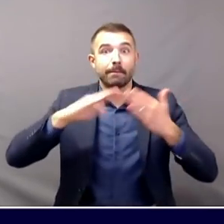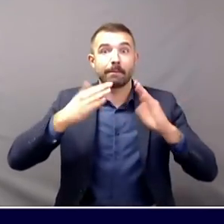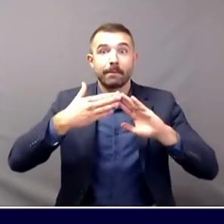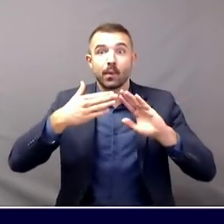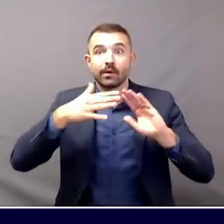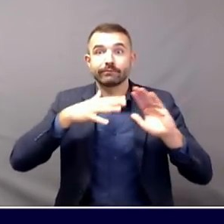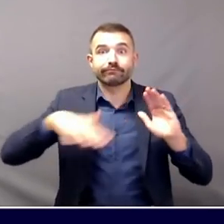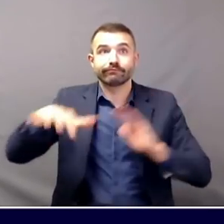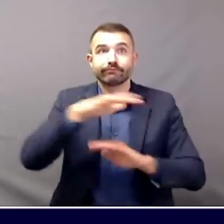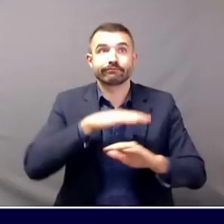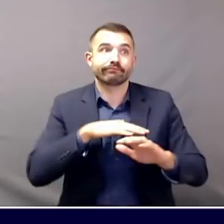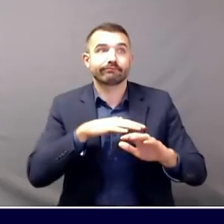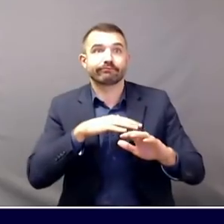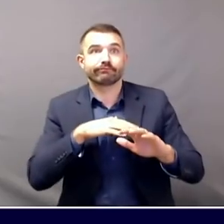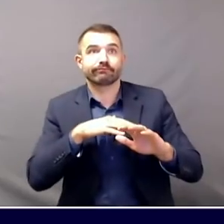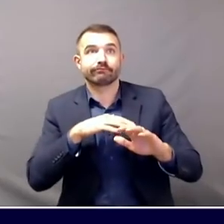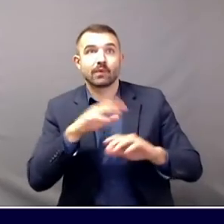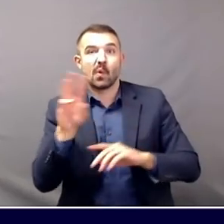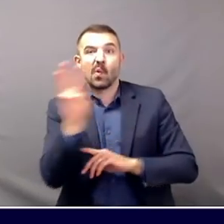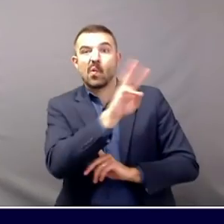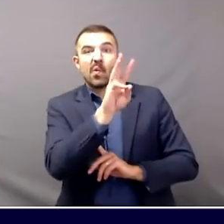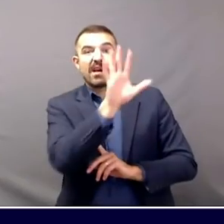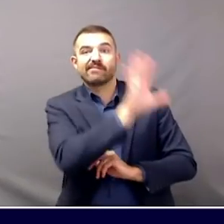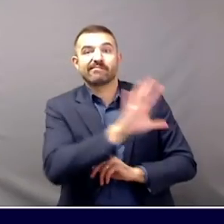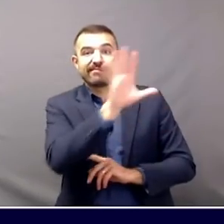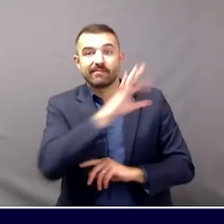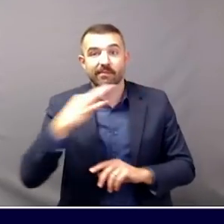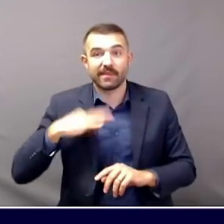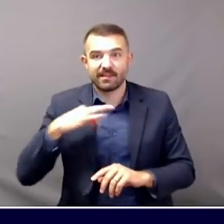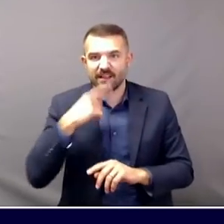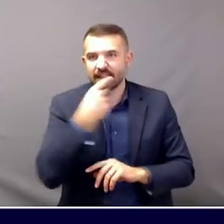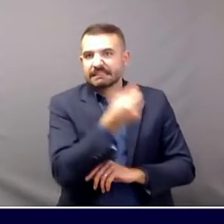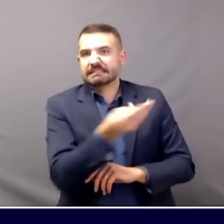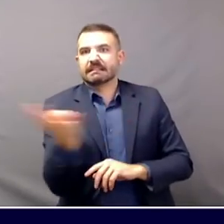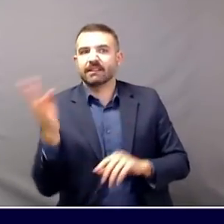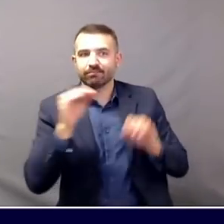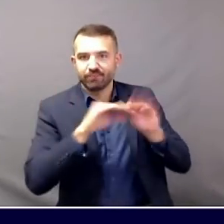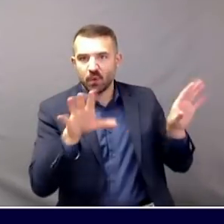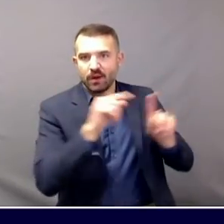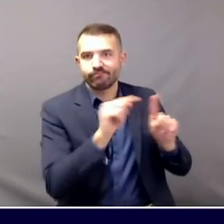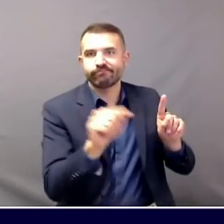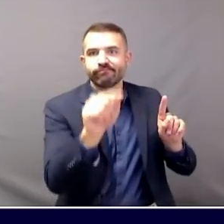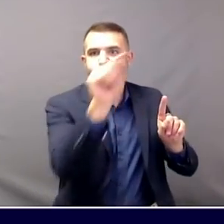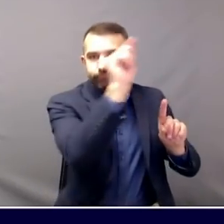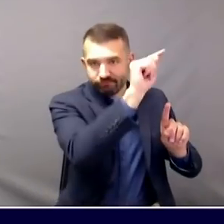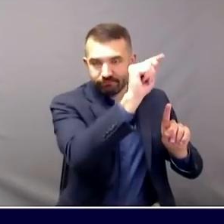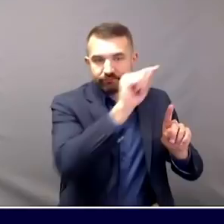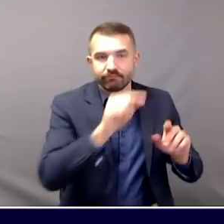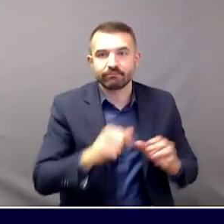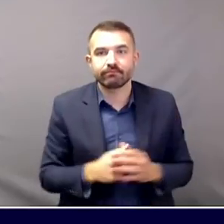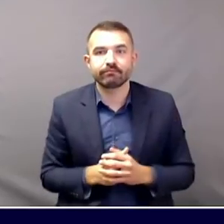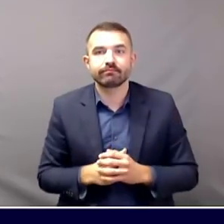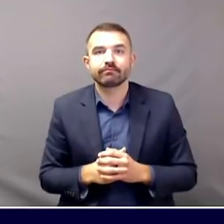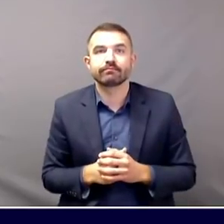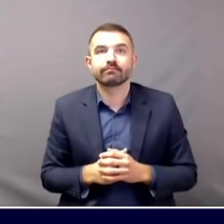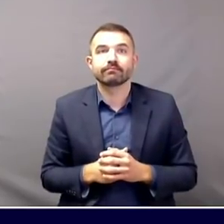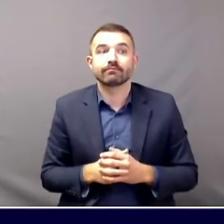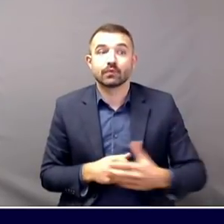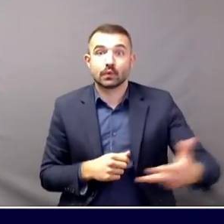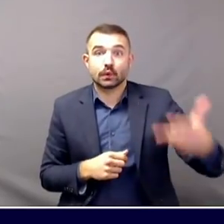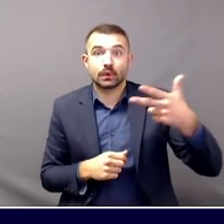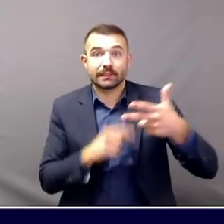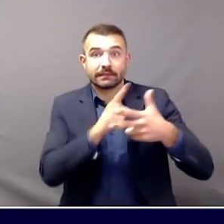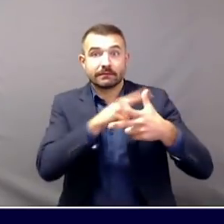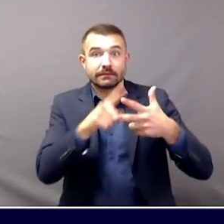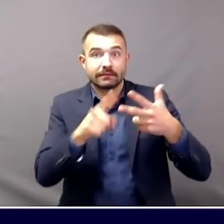Maine. For example, we've opened an outbreak investigation into 3 cases of COVID-19 connected